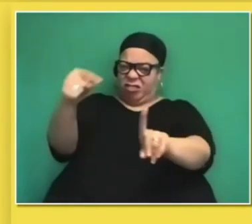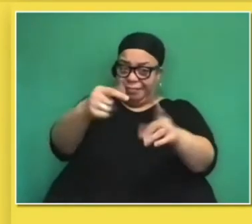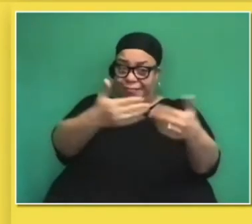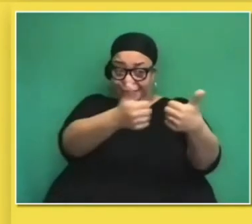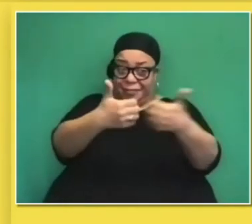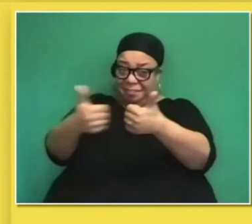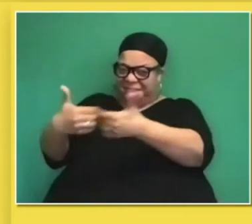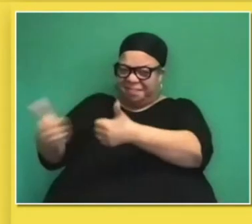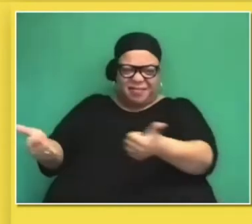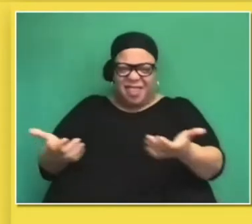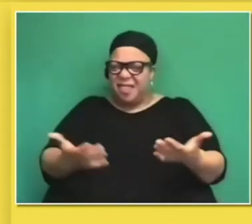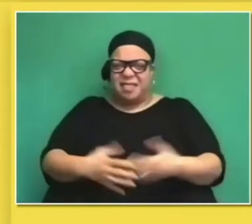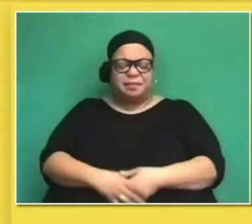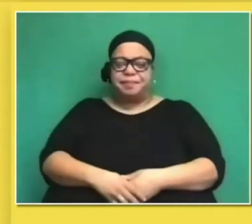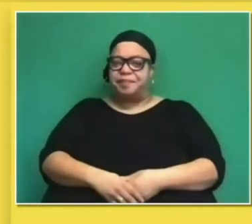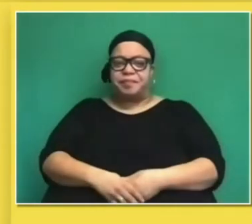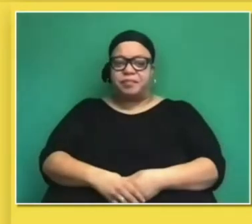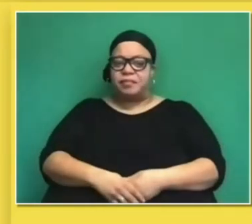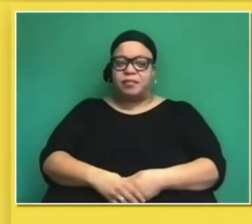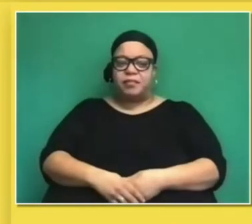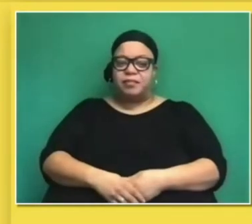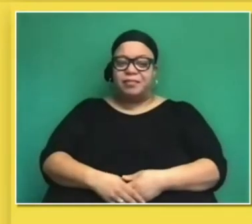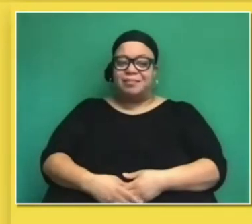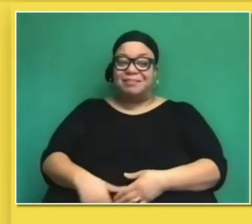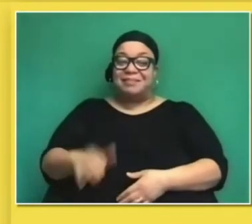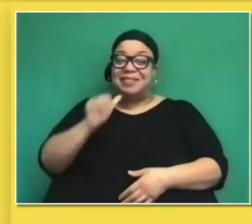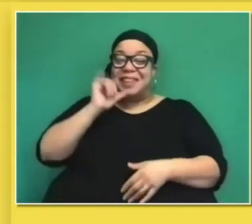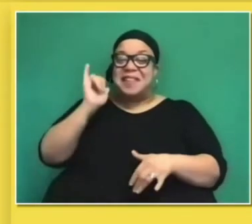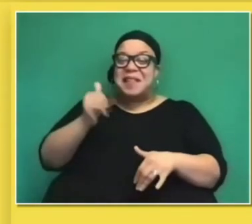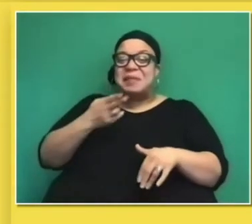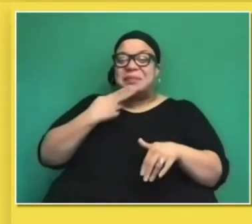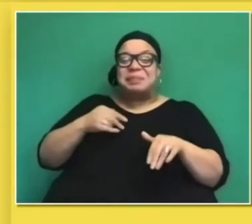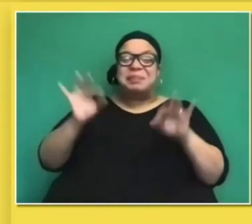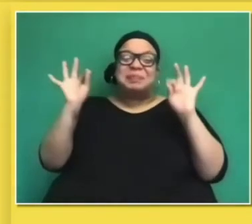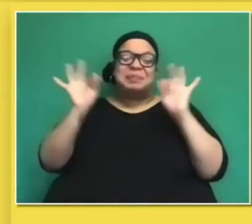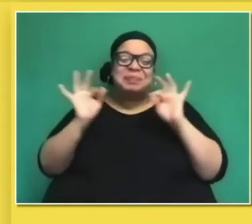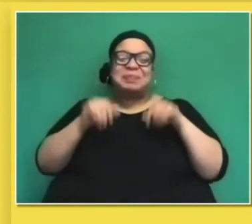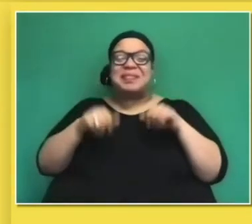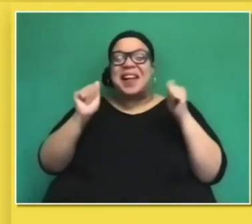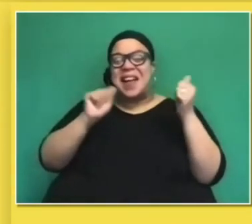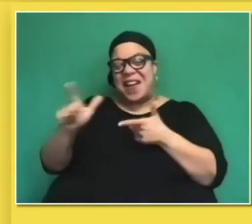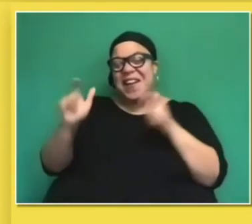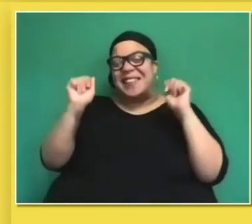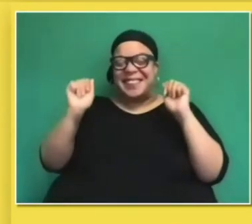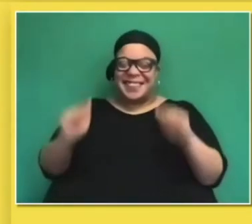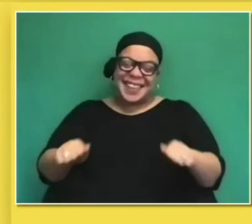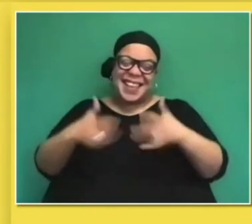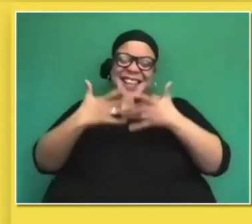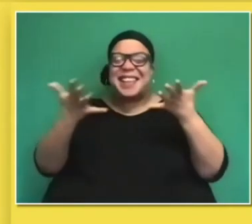cute division that people want to talk about. Can't everybody just get along? No, when injustice is alive.